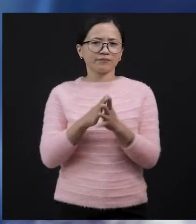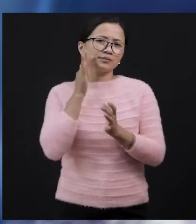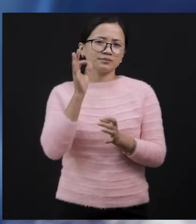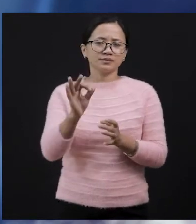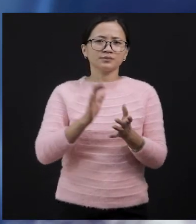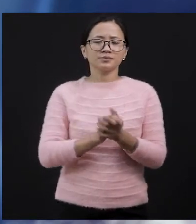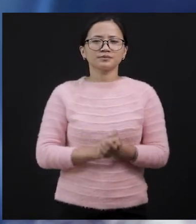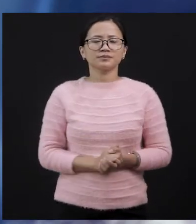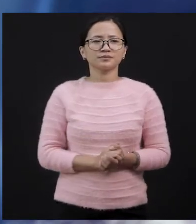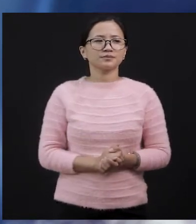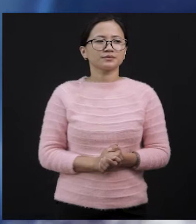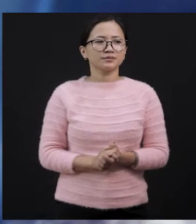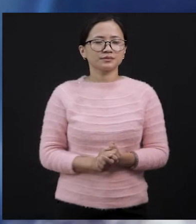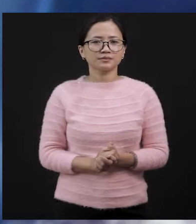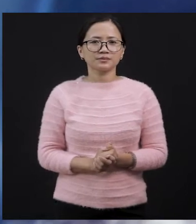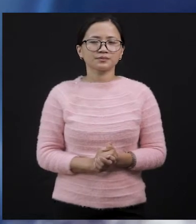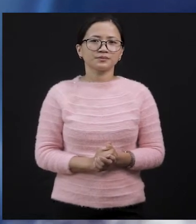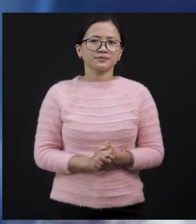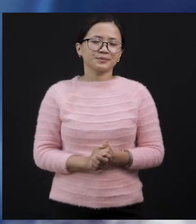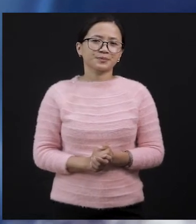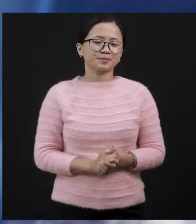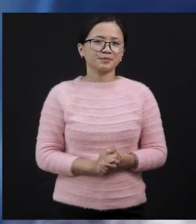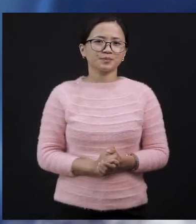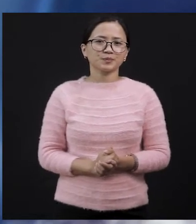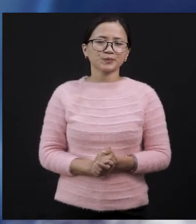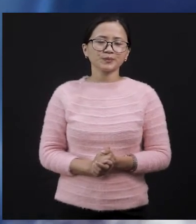Now, the topic is air pollution.